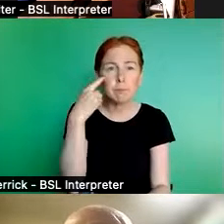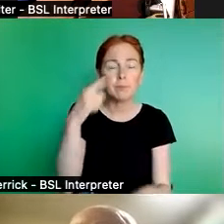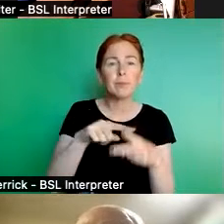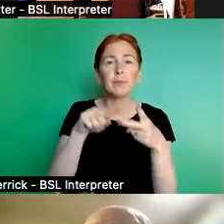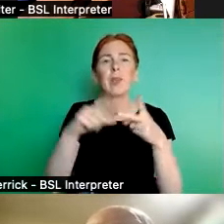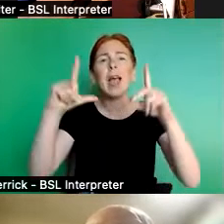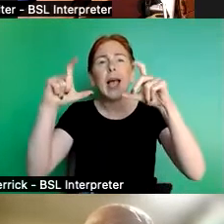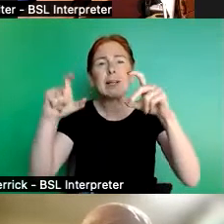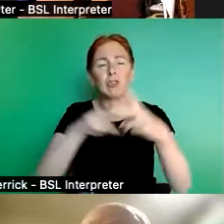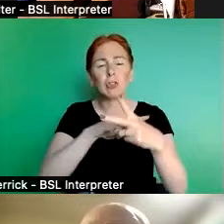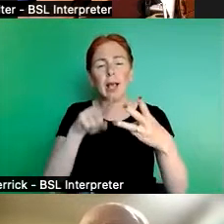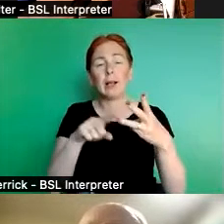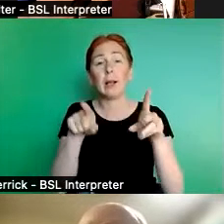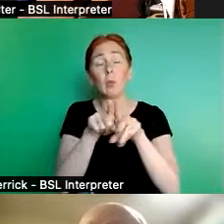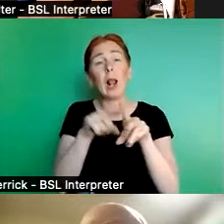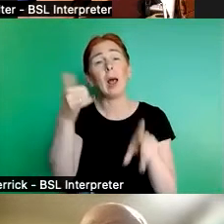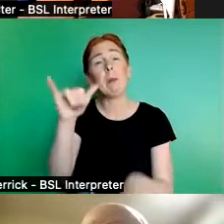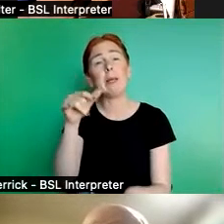it electrophysiologically as well.